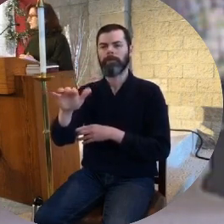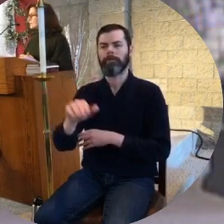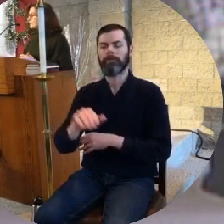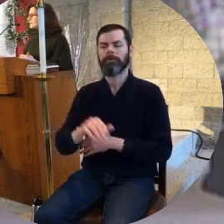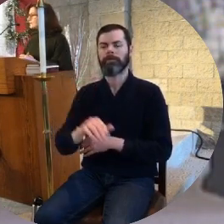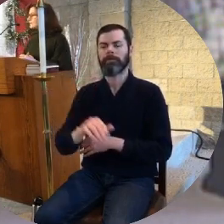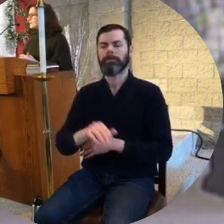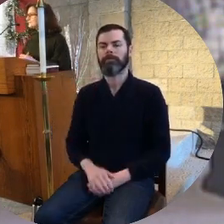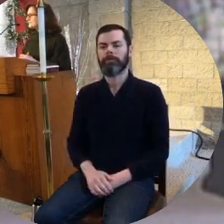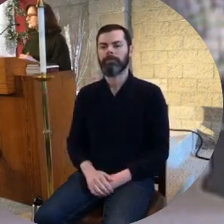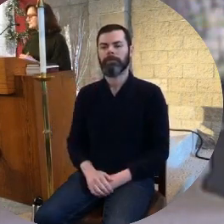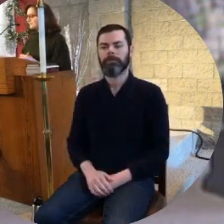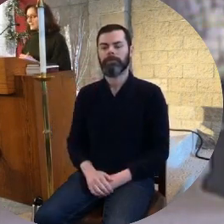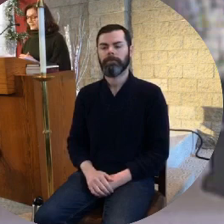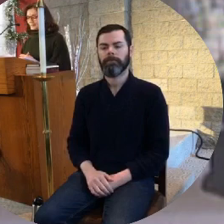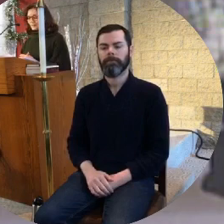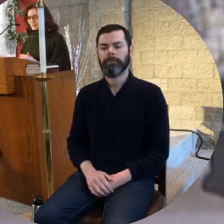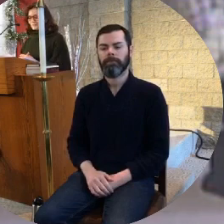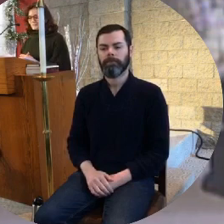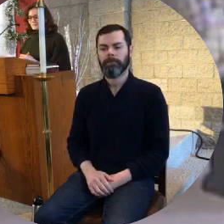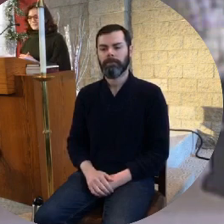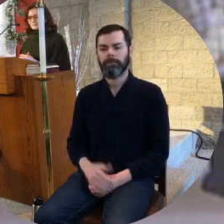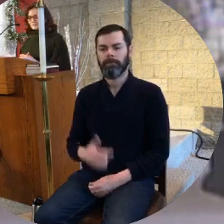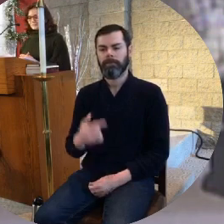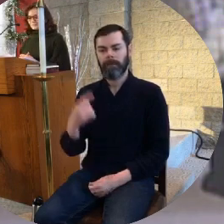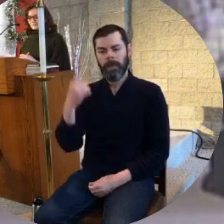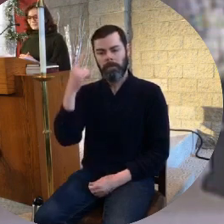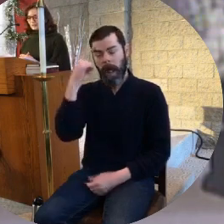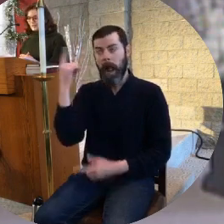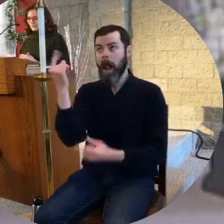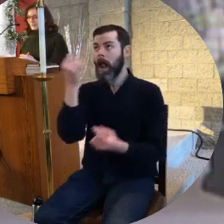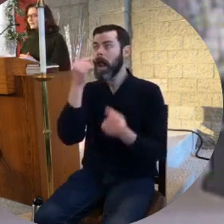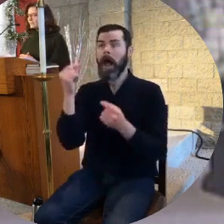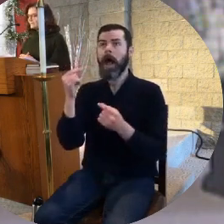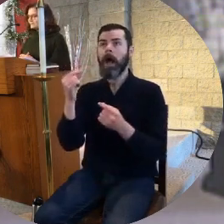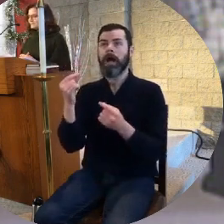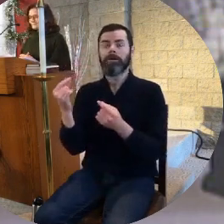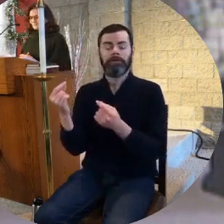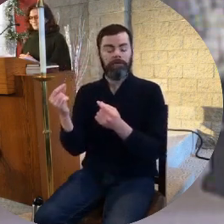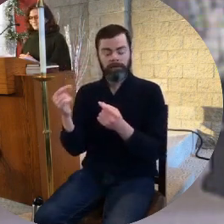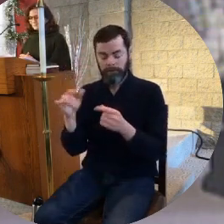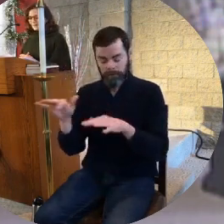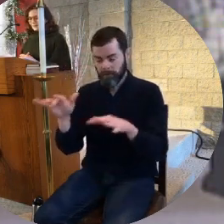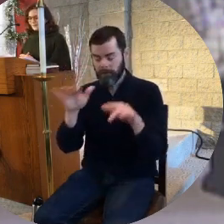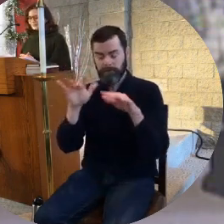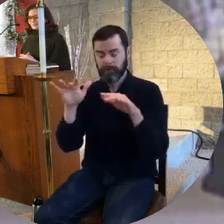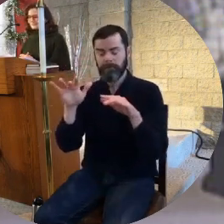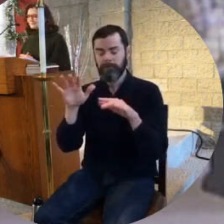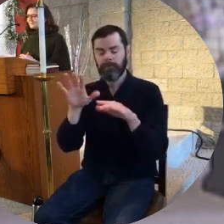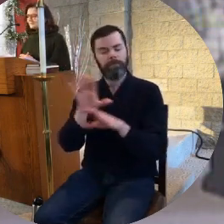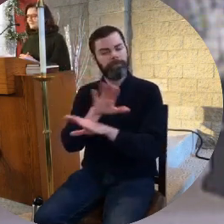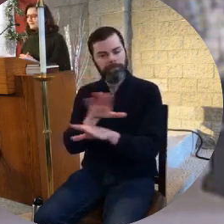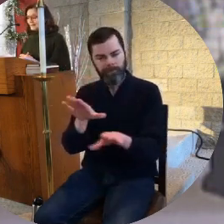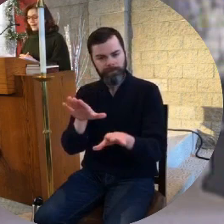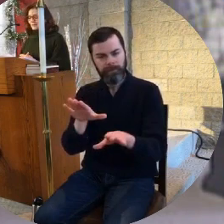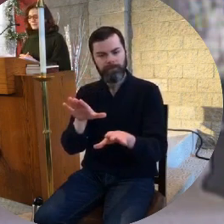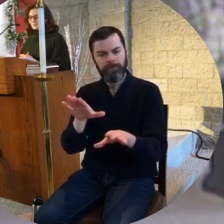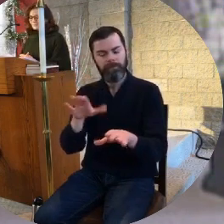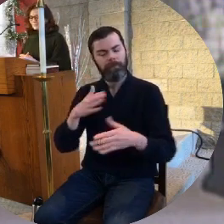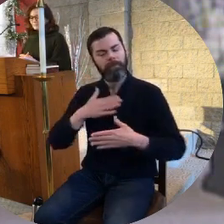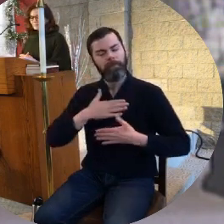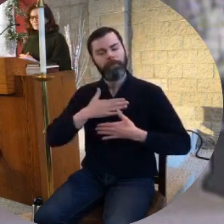No place to go, nothing to do, just breathing here and